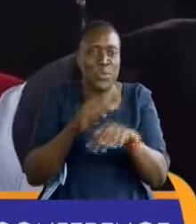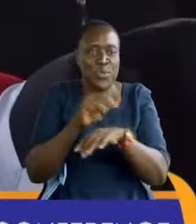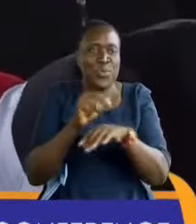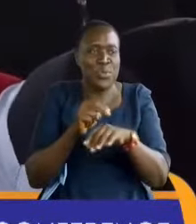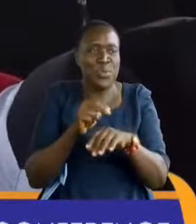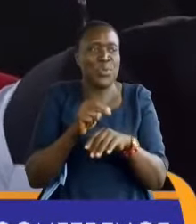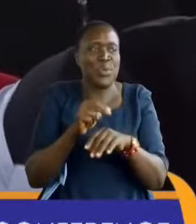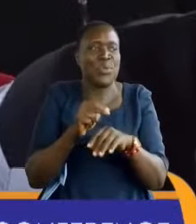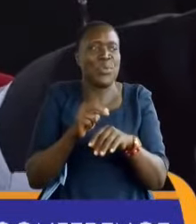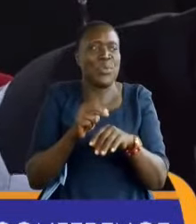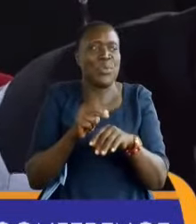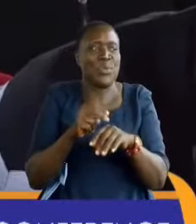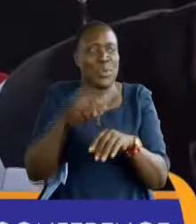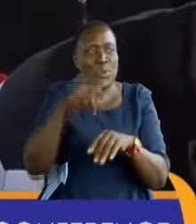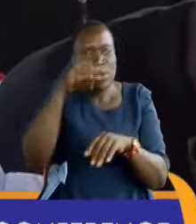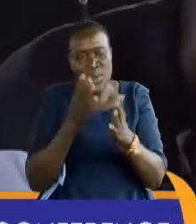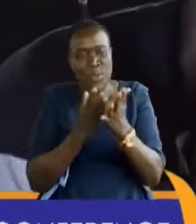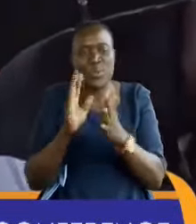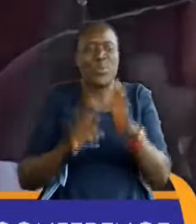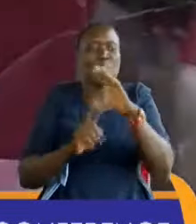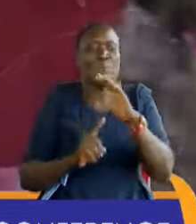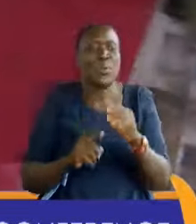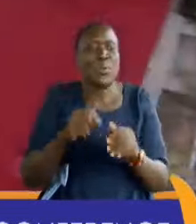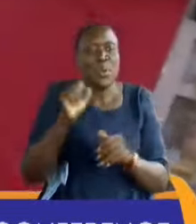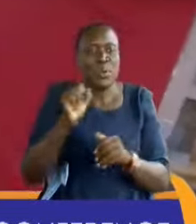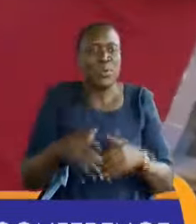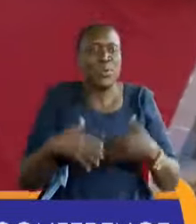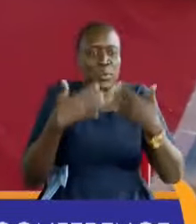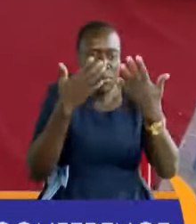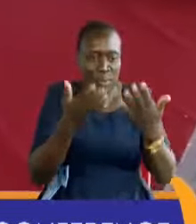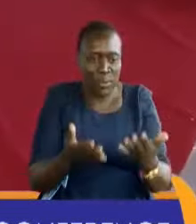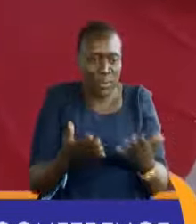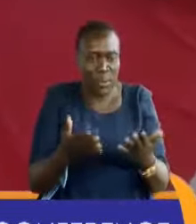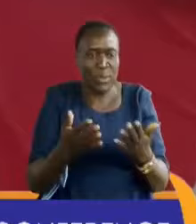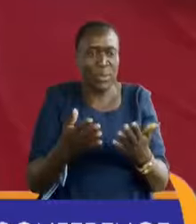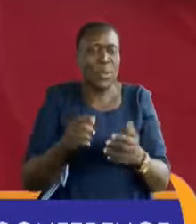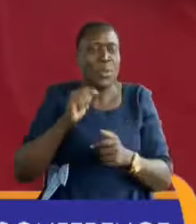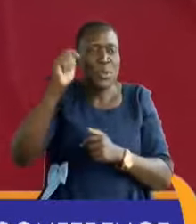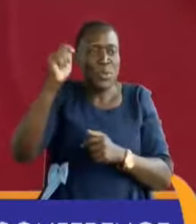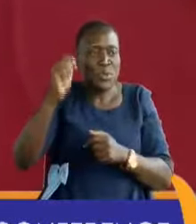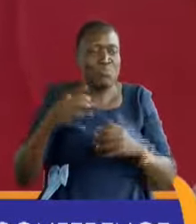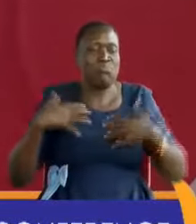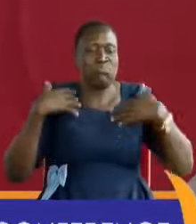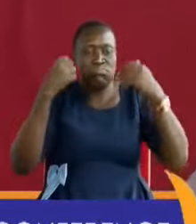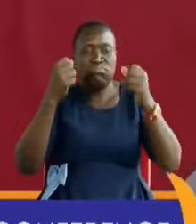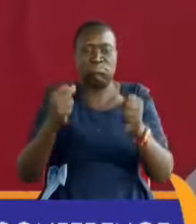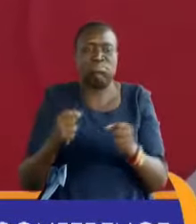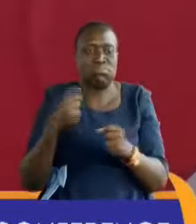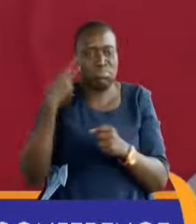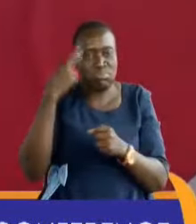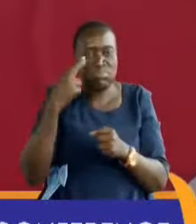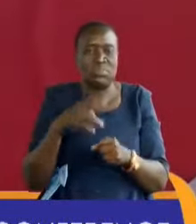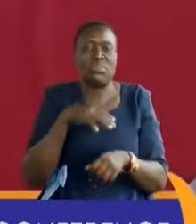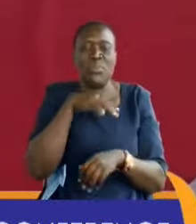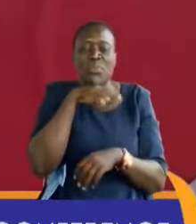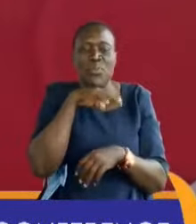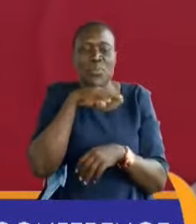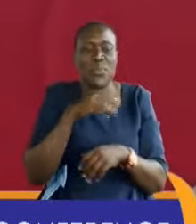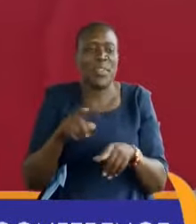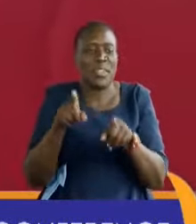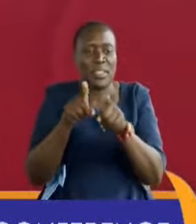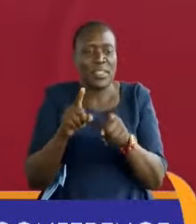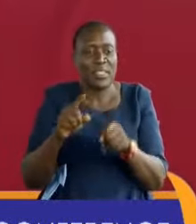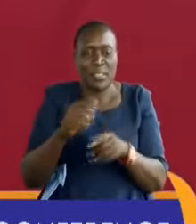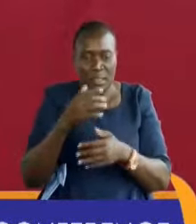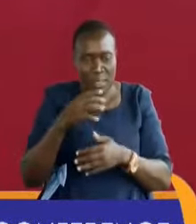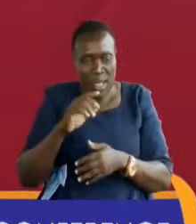parliament, we are at hand to deliver it. Be assured of political stability, and that is the reason as to why, Baba and Your